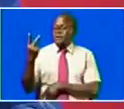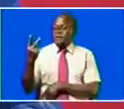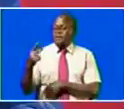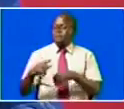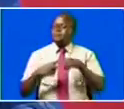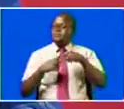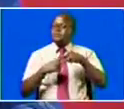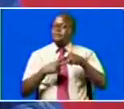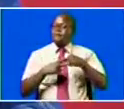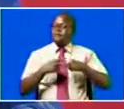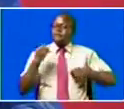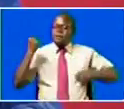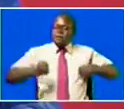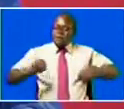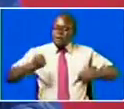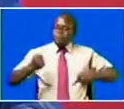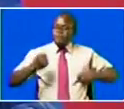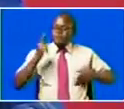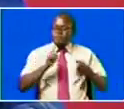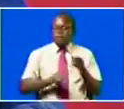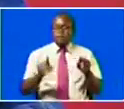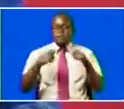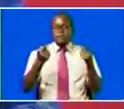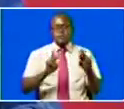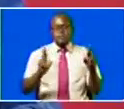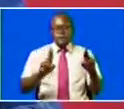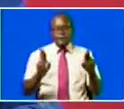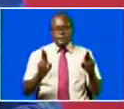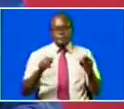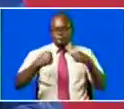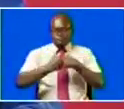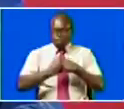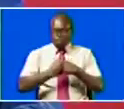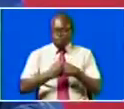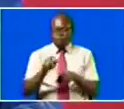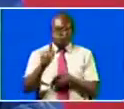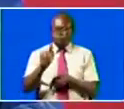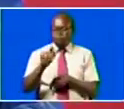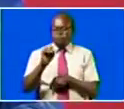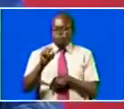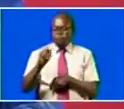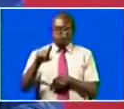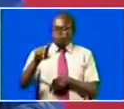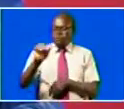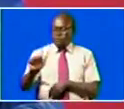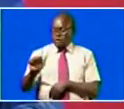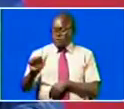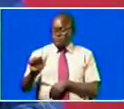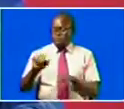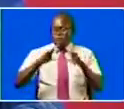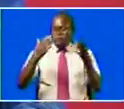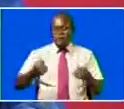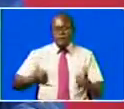rugby head coach Innocent Simiyu has said that his team is ready to battle out with Tonga at the Rugby Sevens World Cup that is set for